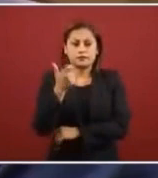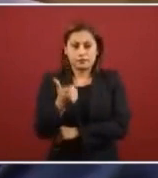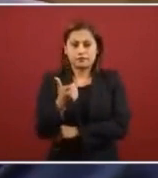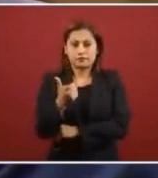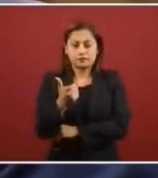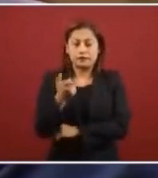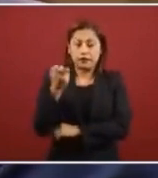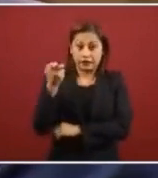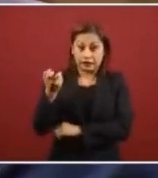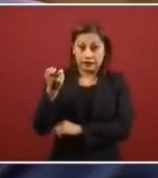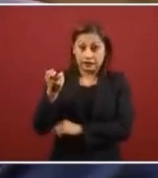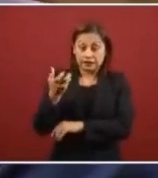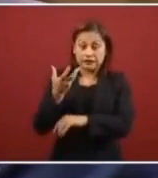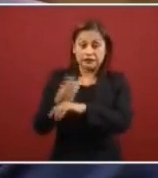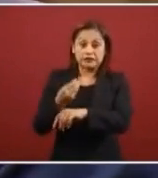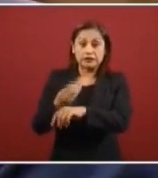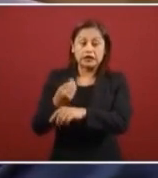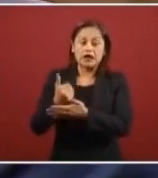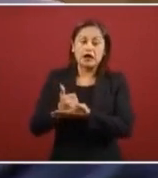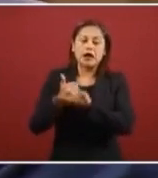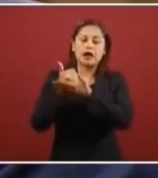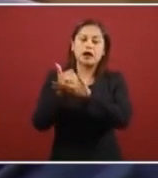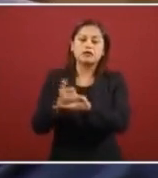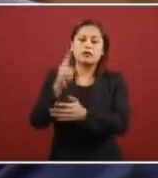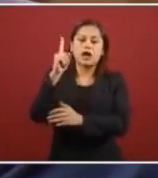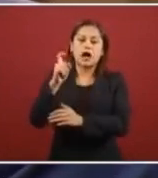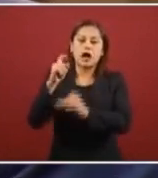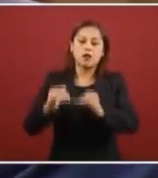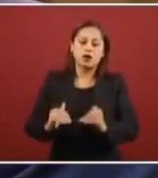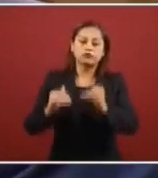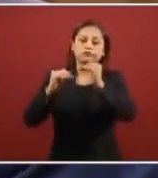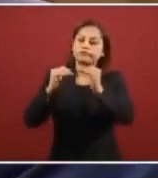pesos and with this work we will prevent